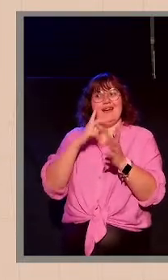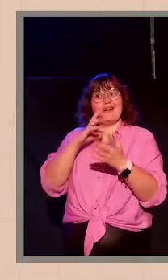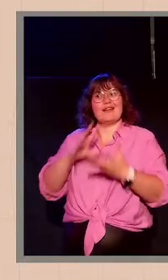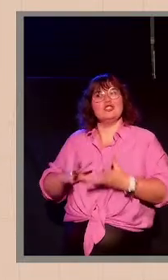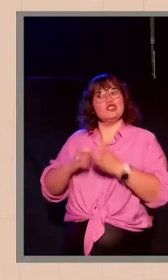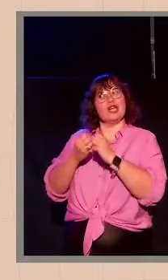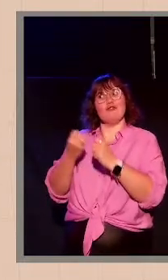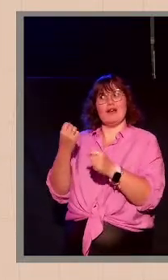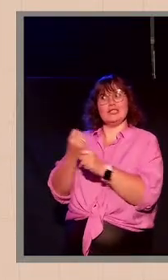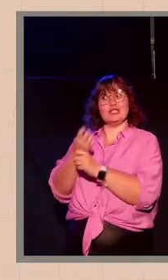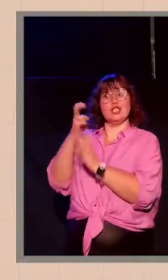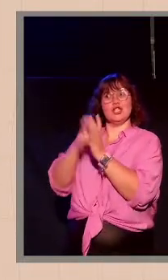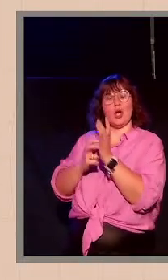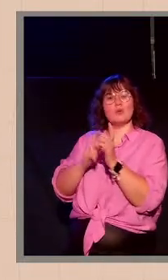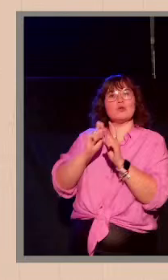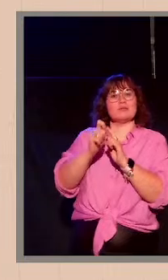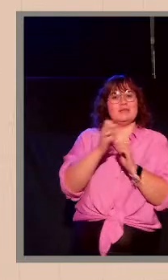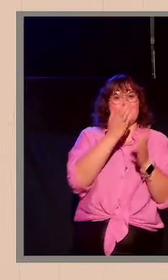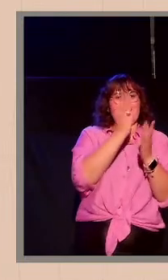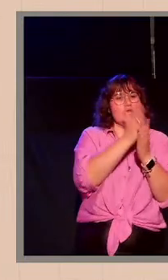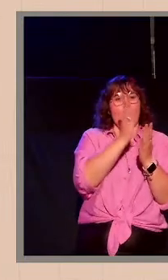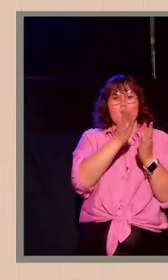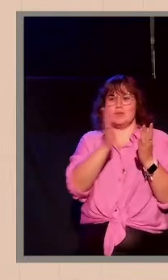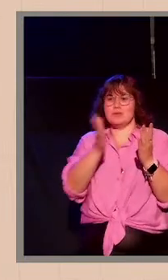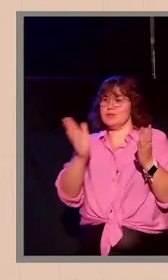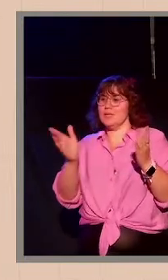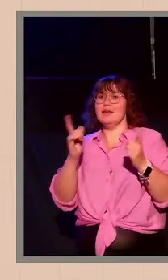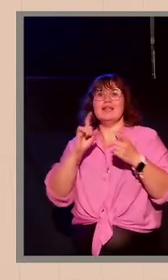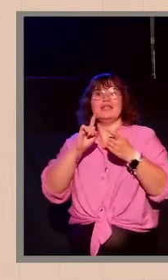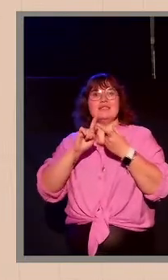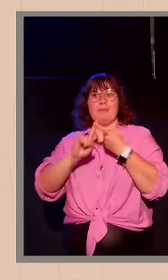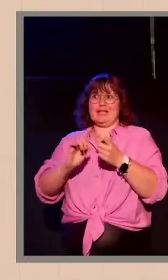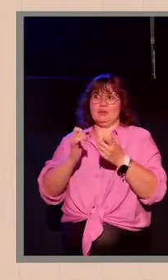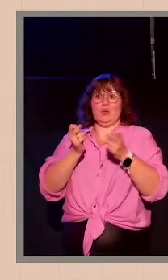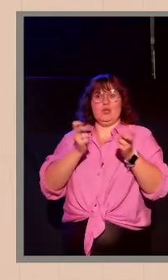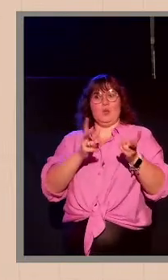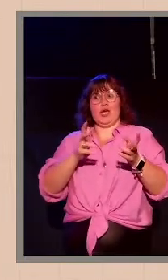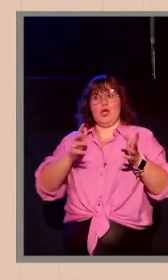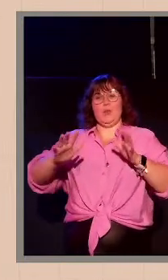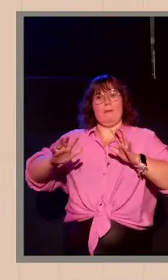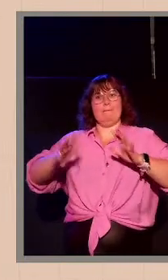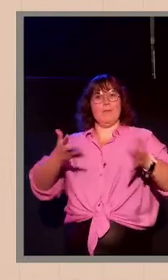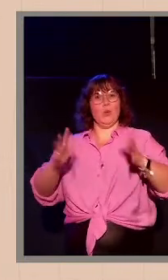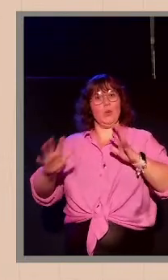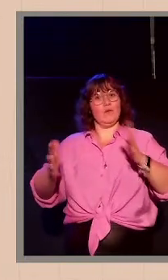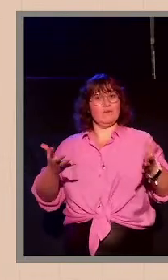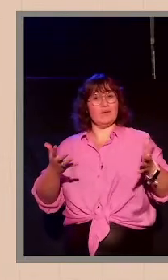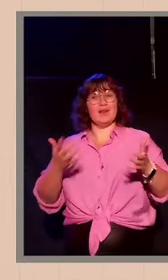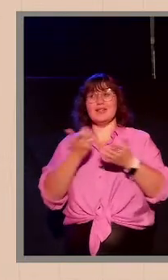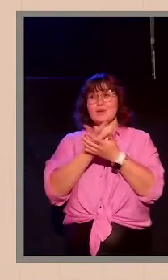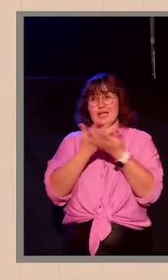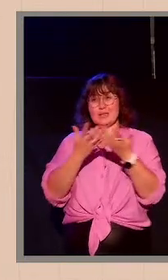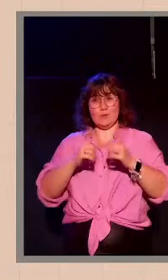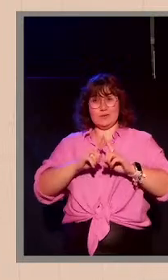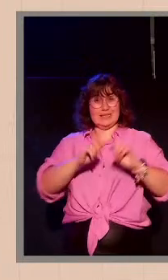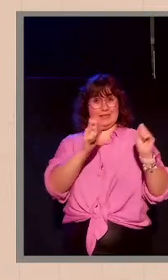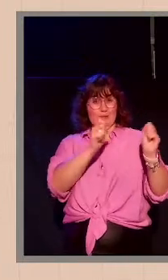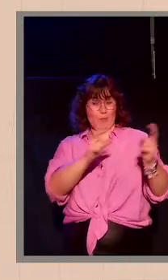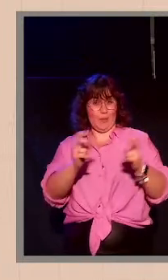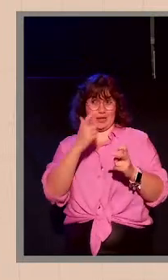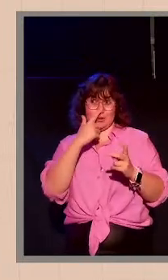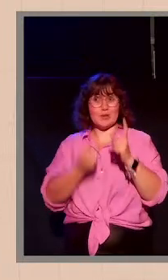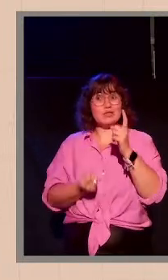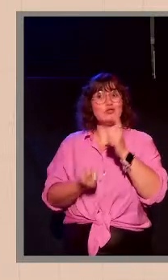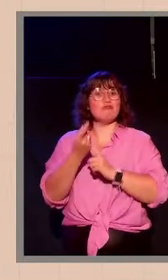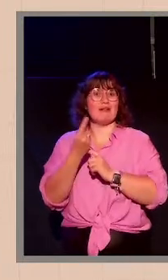or sets of notes, depending on which way you move the device. So there's all sorts of ways you can trigger